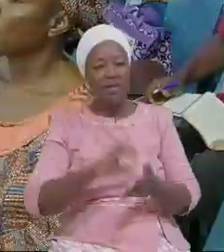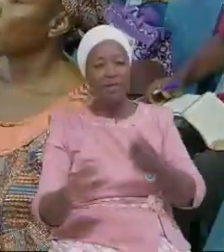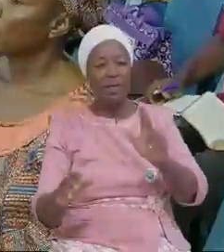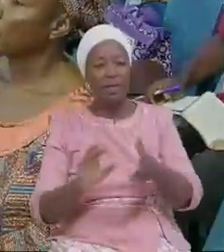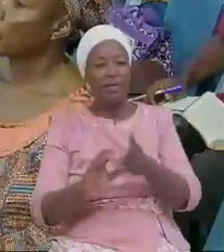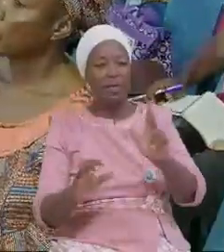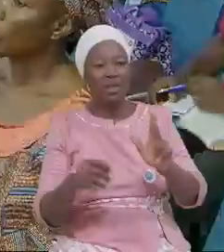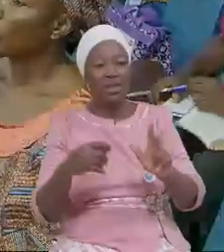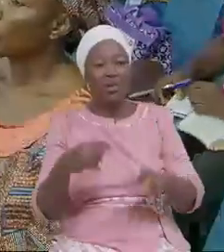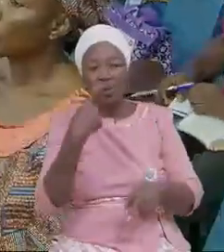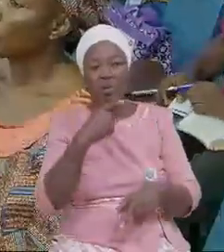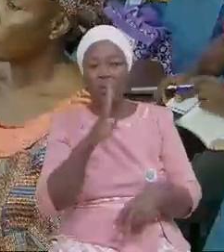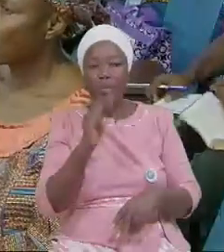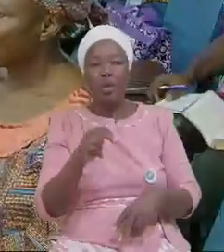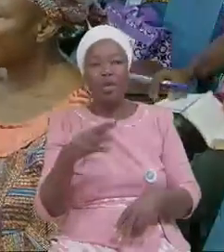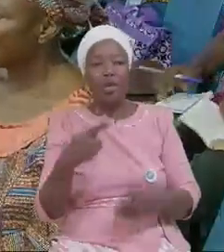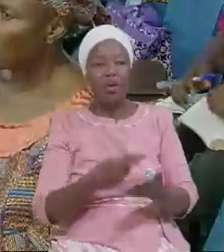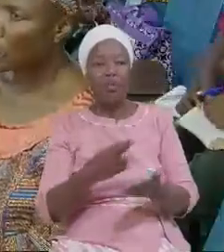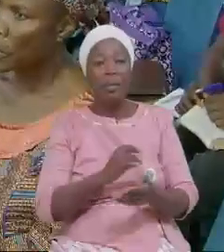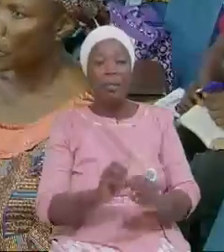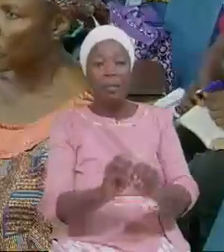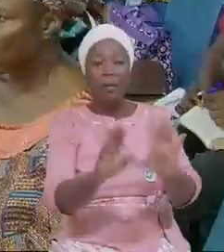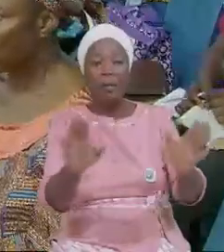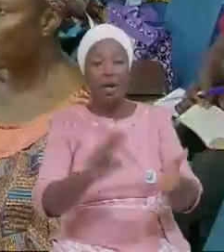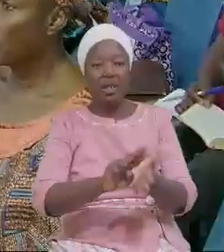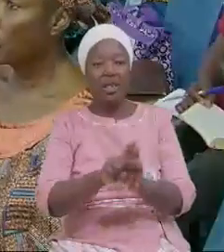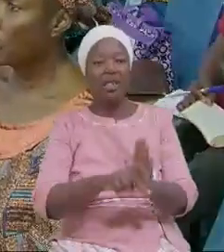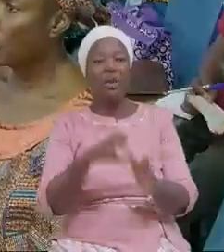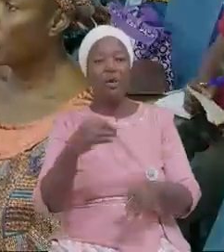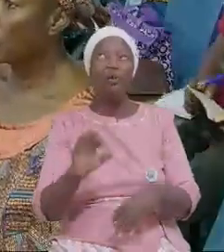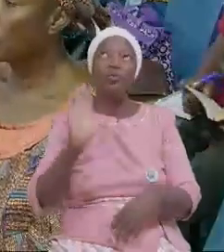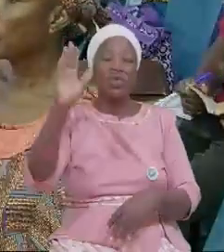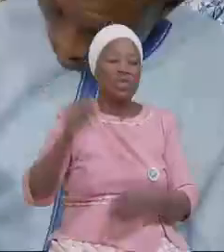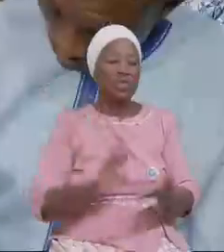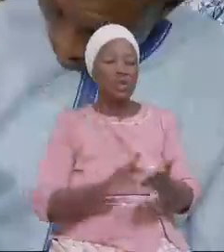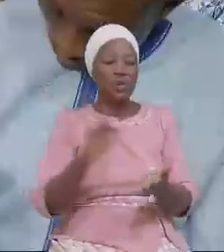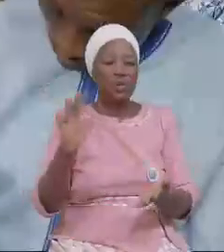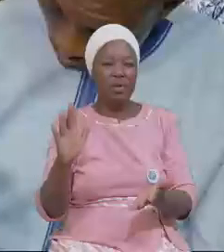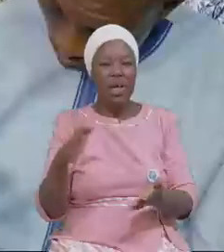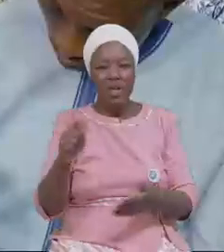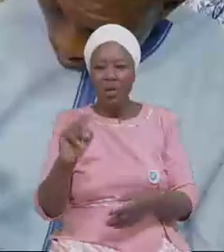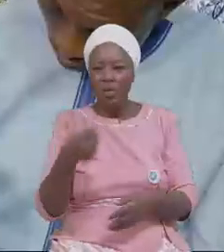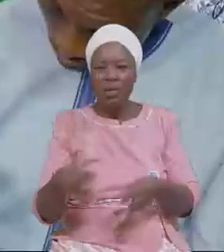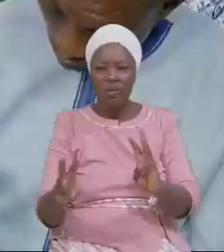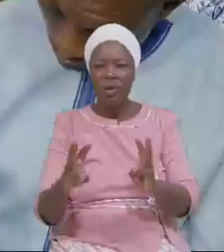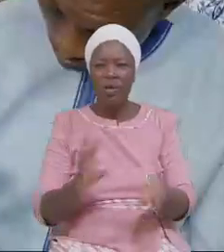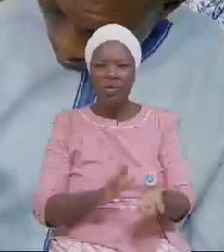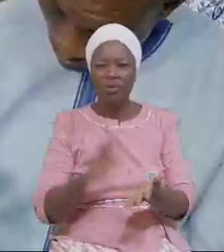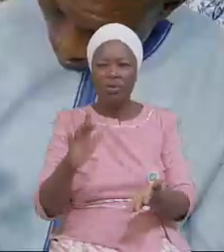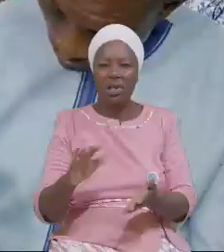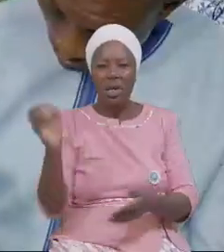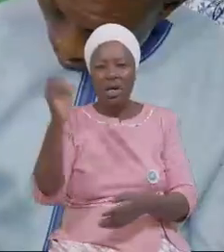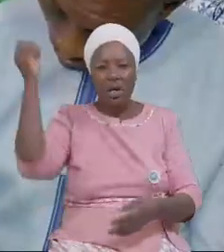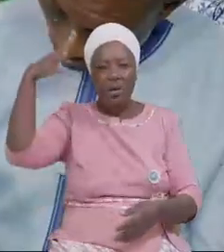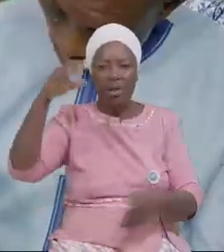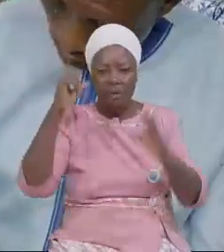who being the brightness of his glory. The only way glory, grace,